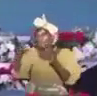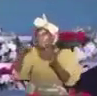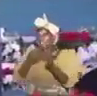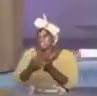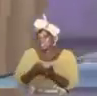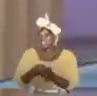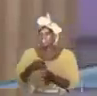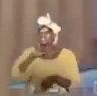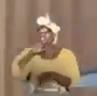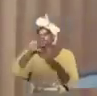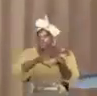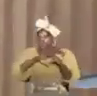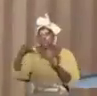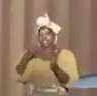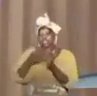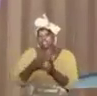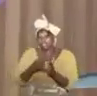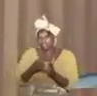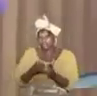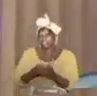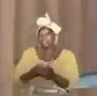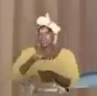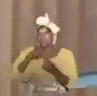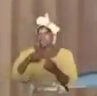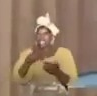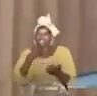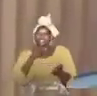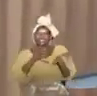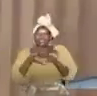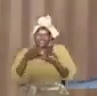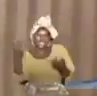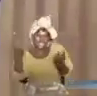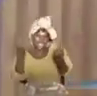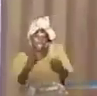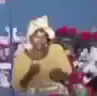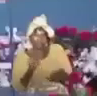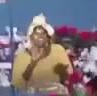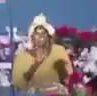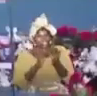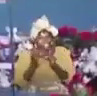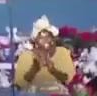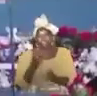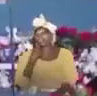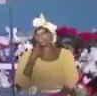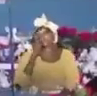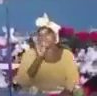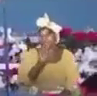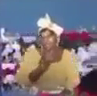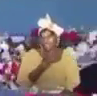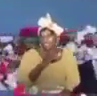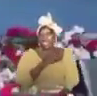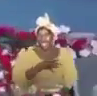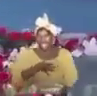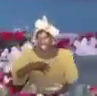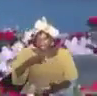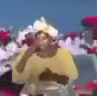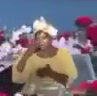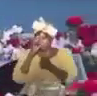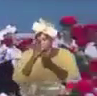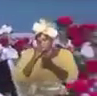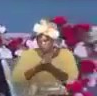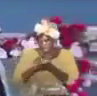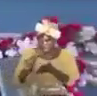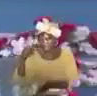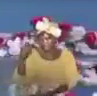moment doing came, the willingness to do came, Jesus gave an instruction. And when you read verse 10 and